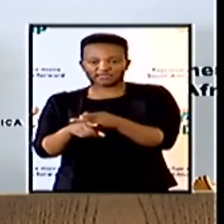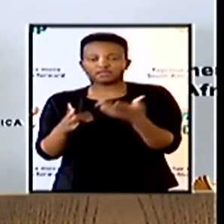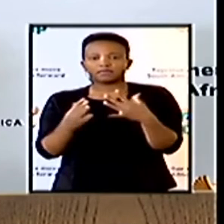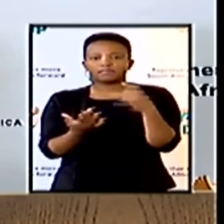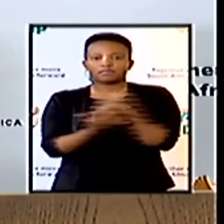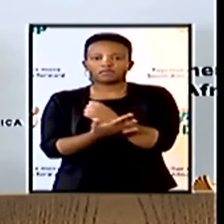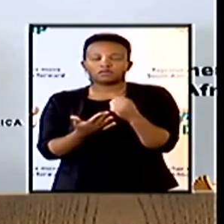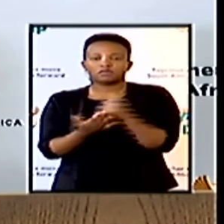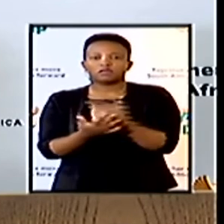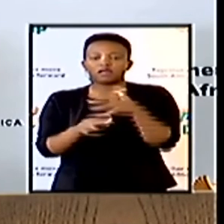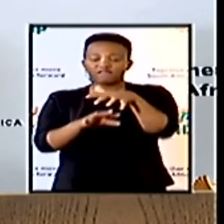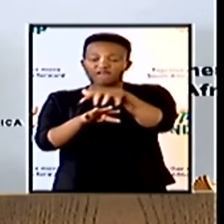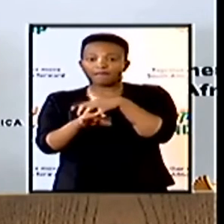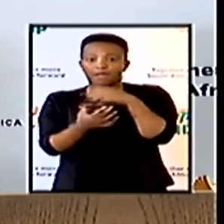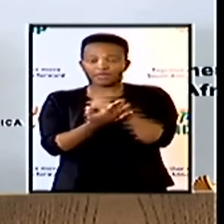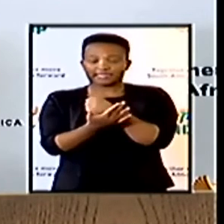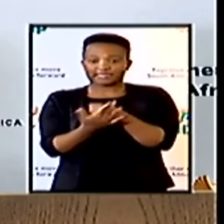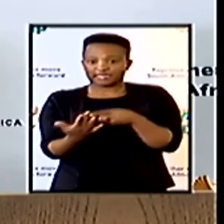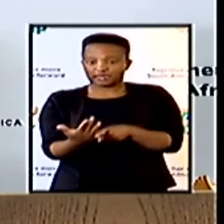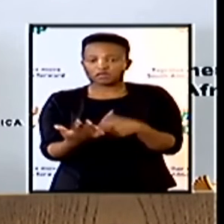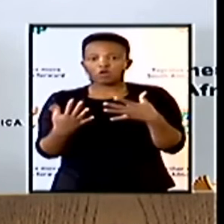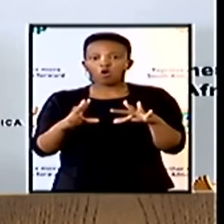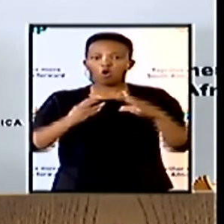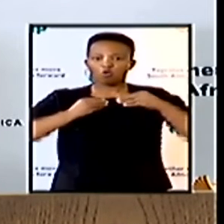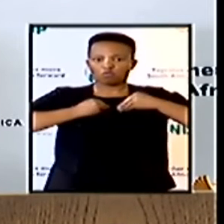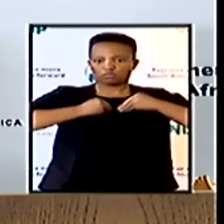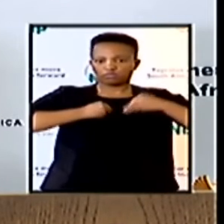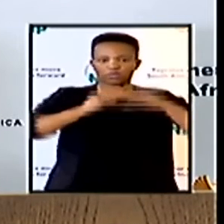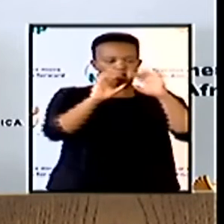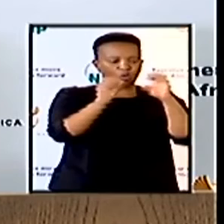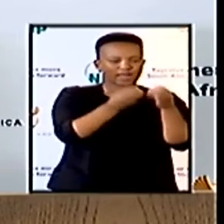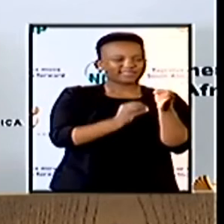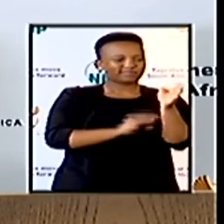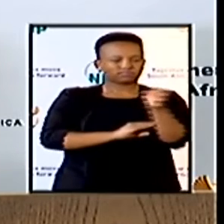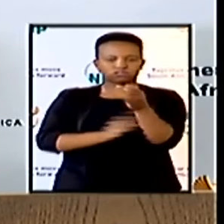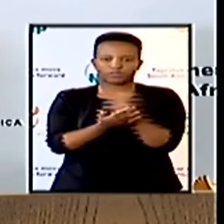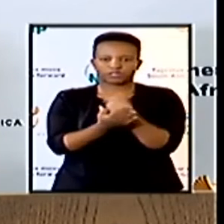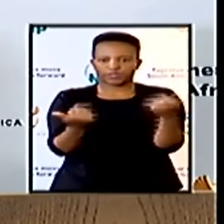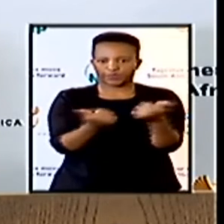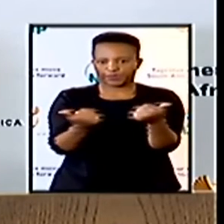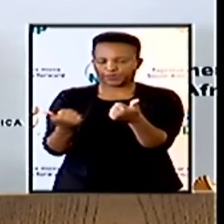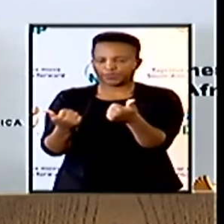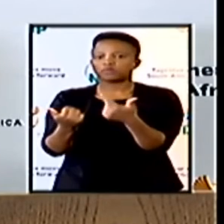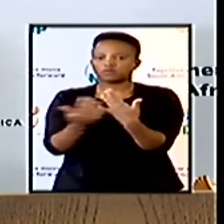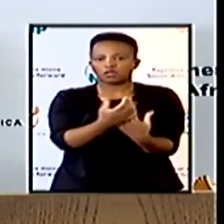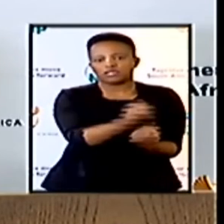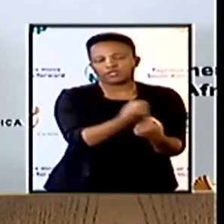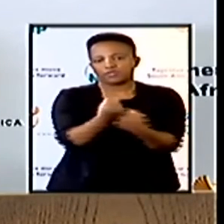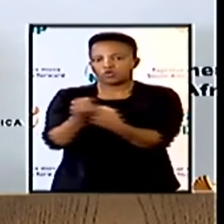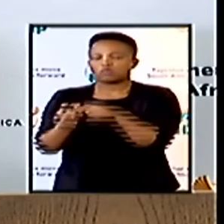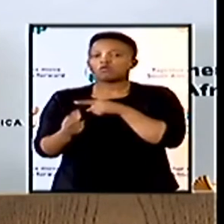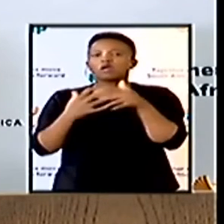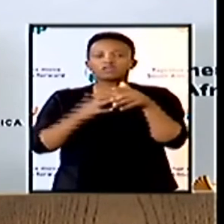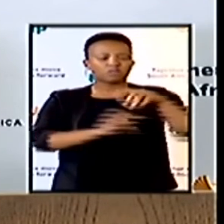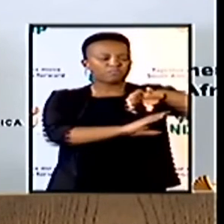on Farmer Register or commodity-based organization or in any of the provincial database that are